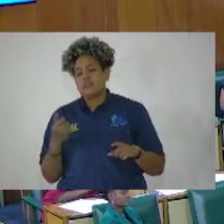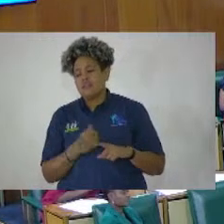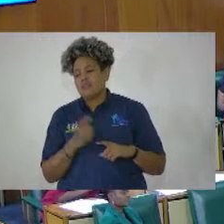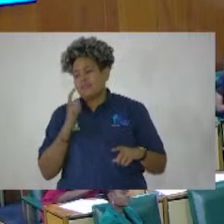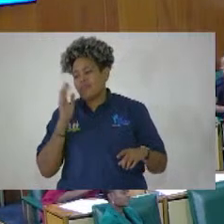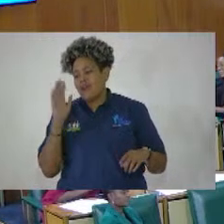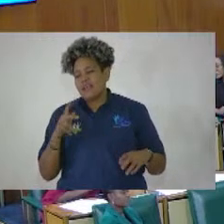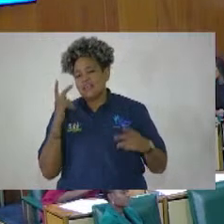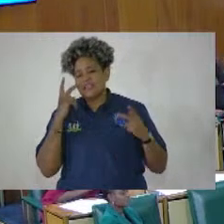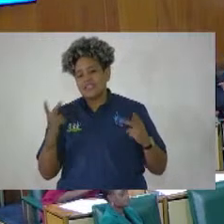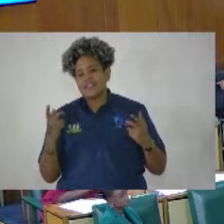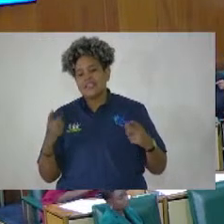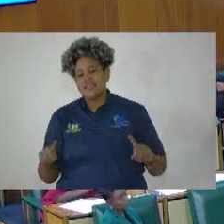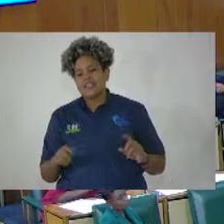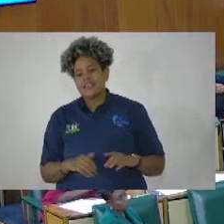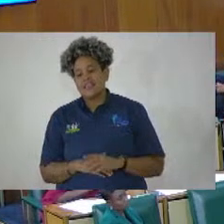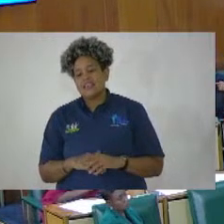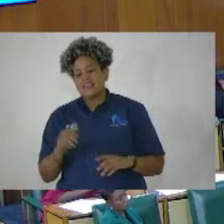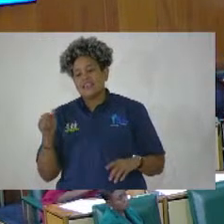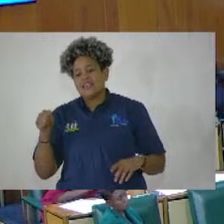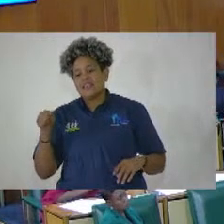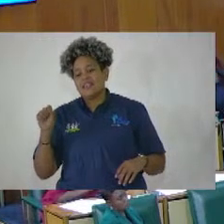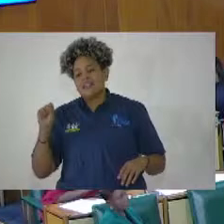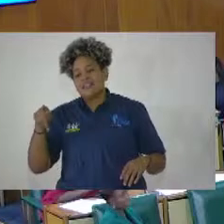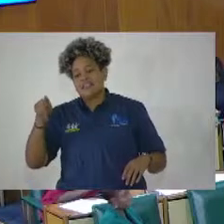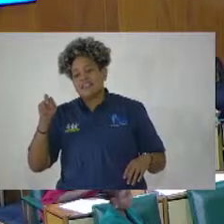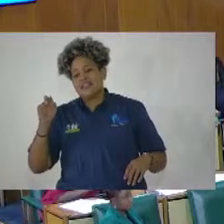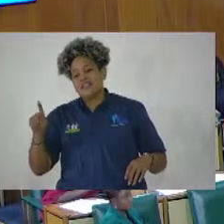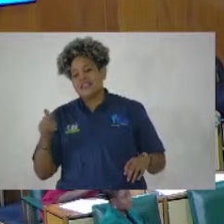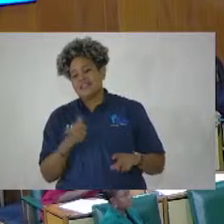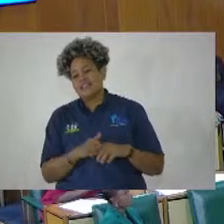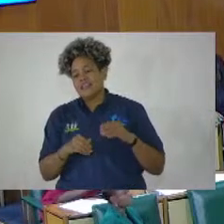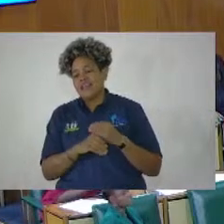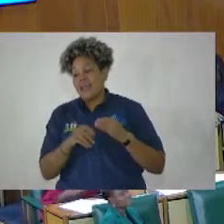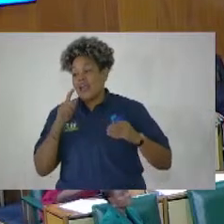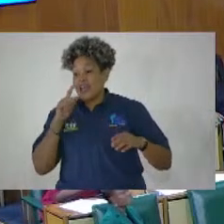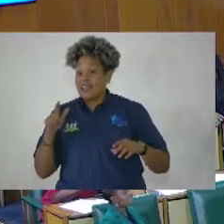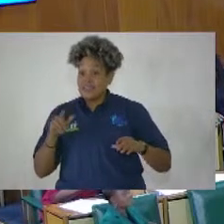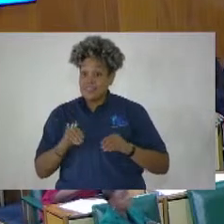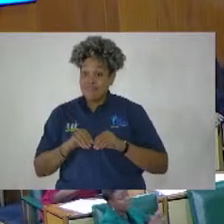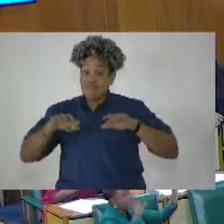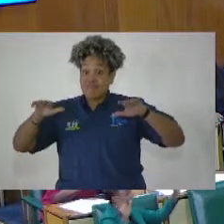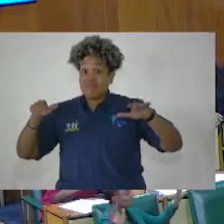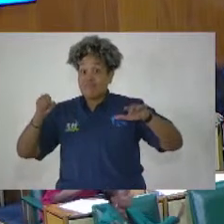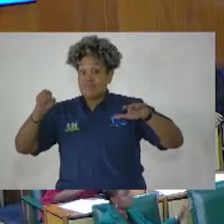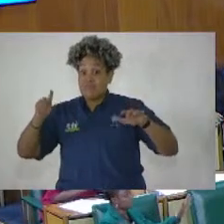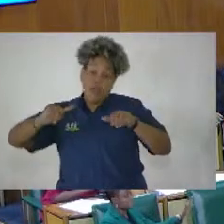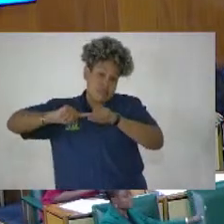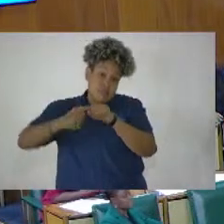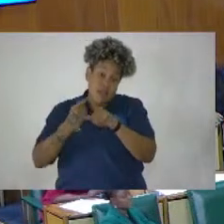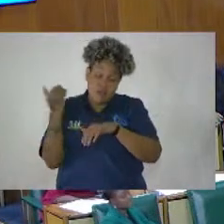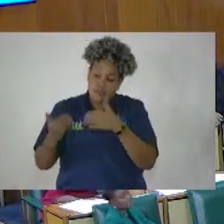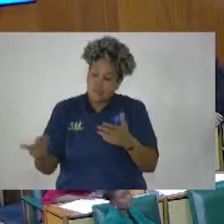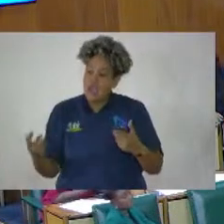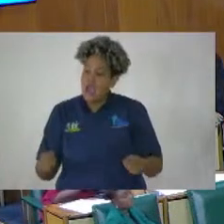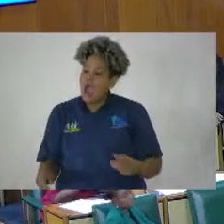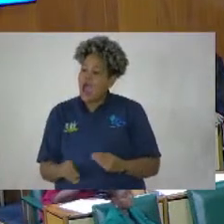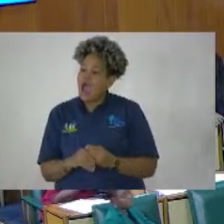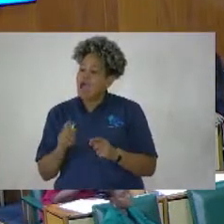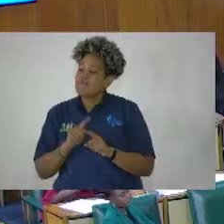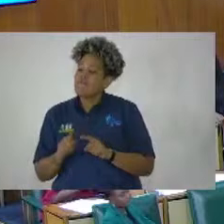see that Spark has been lit. Yes. Yeah? The Spark has been lit. And the